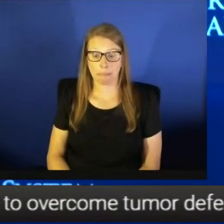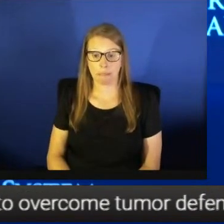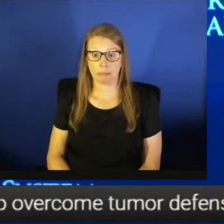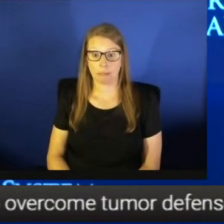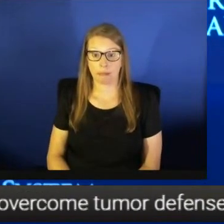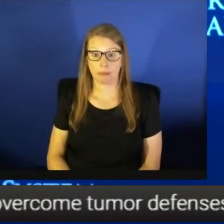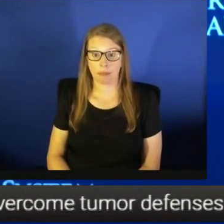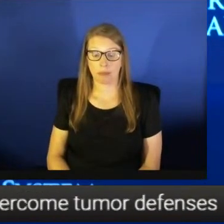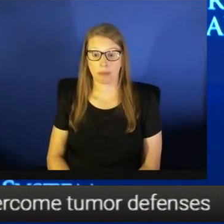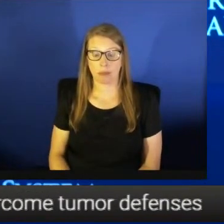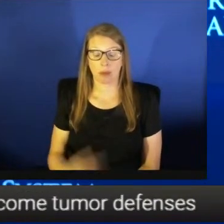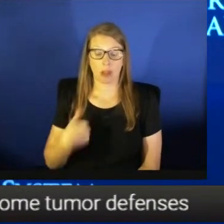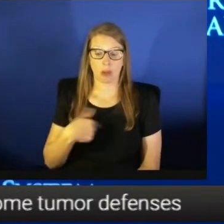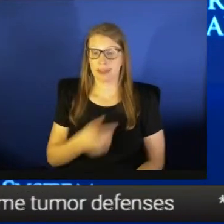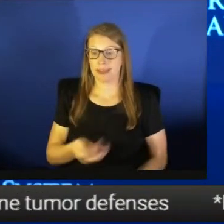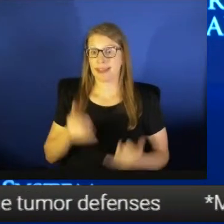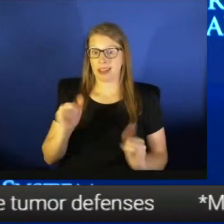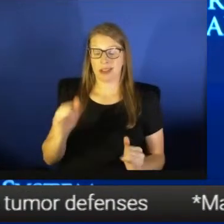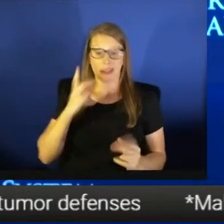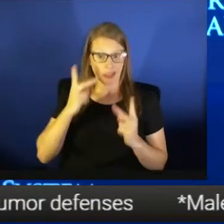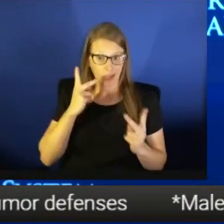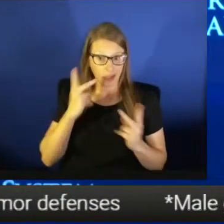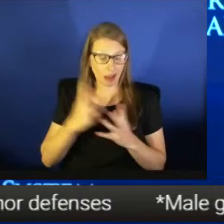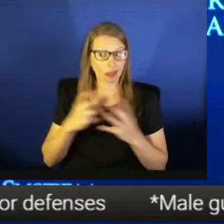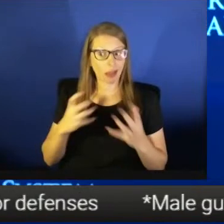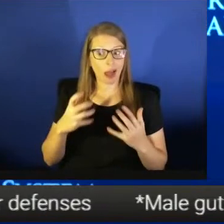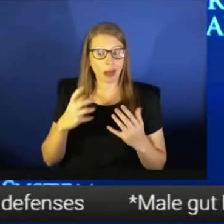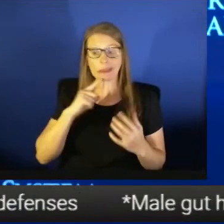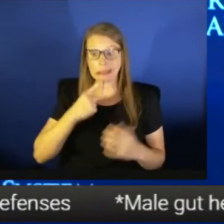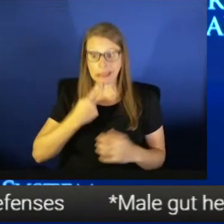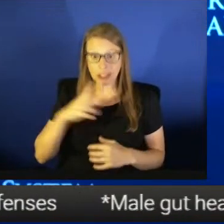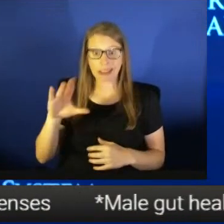We still are seeing lots of serious cases of COVID,